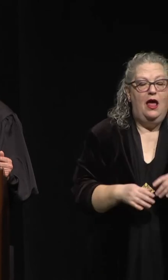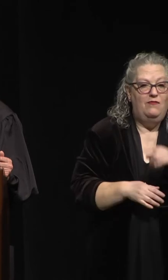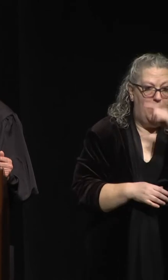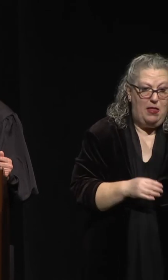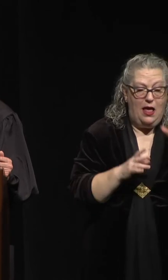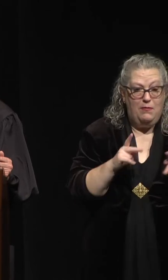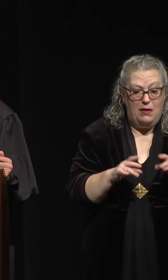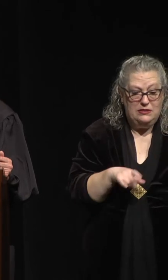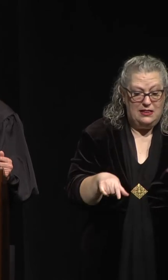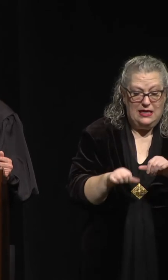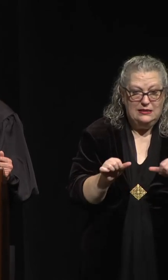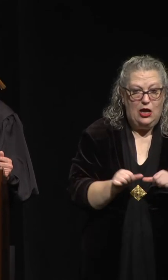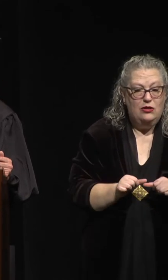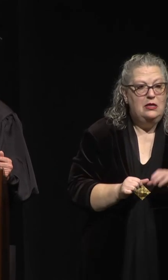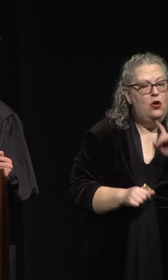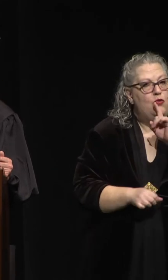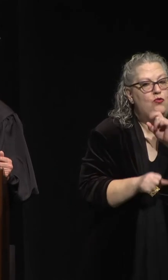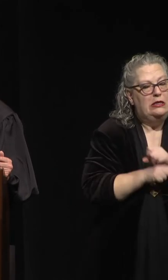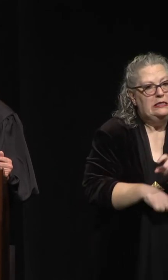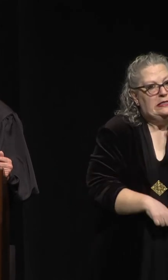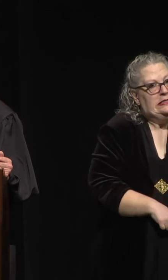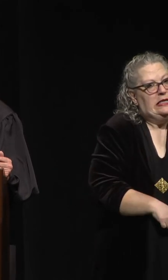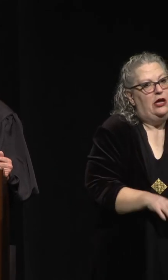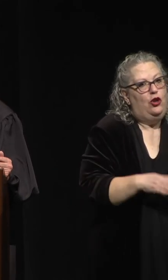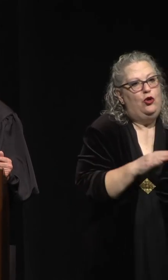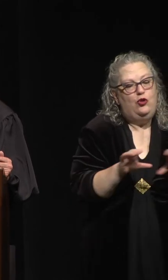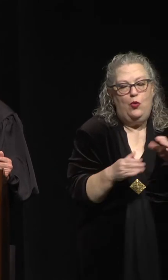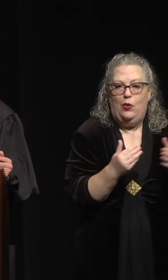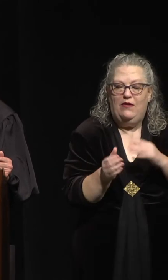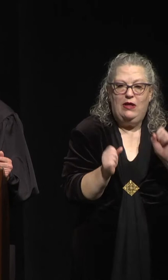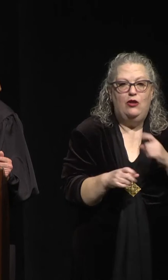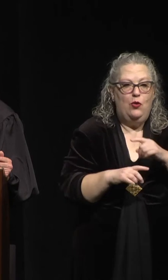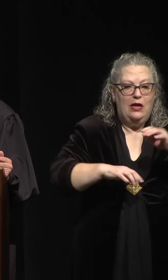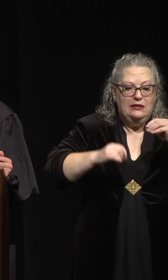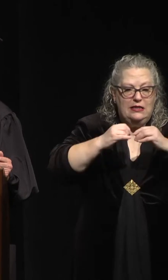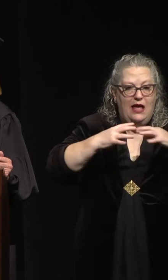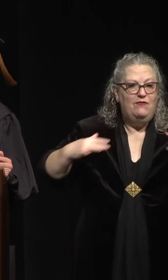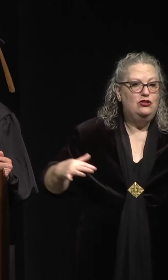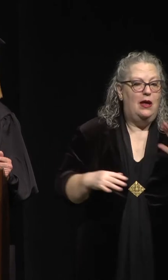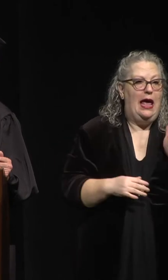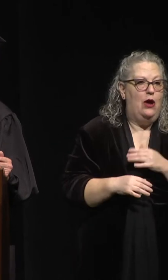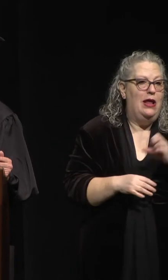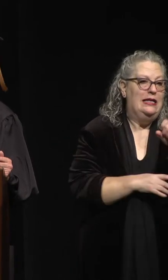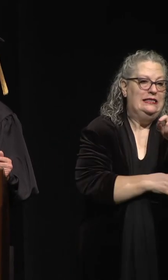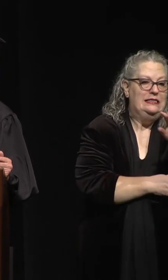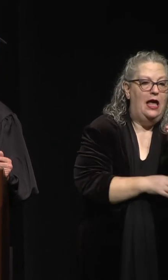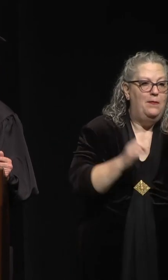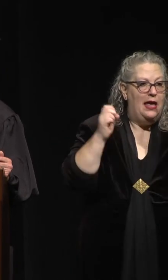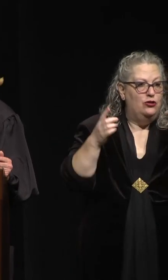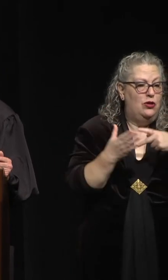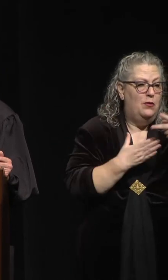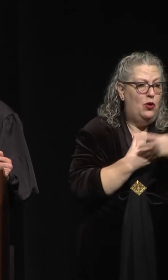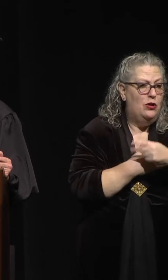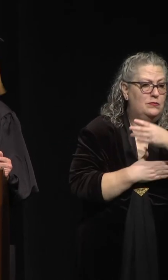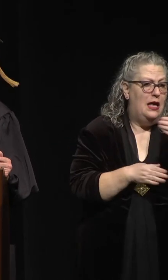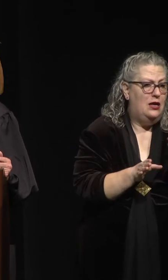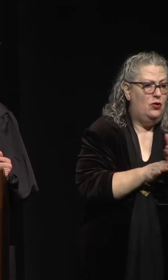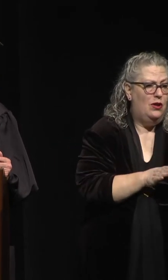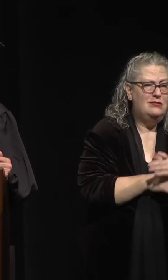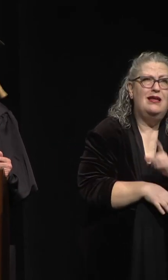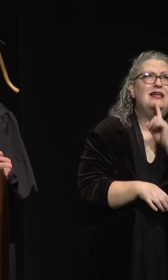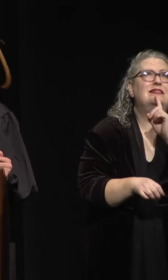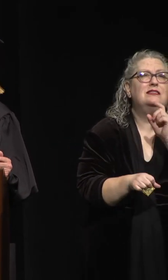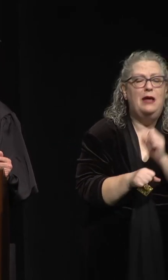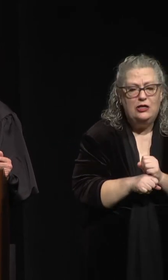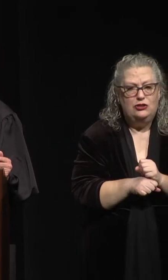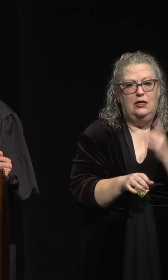in these areas, there's a dire need to do all we can to diversify our STEM education programs and careers,